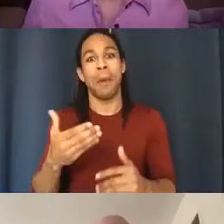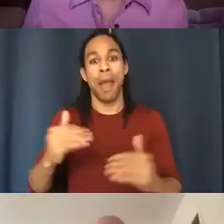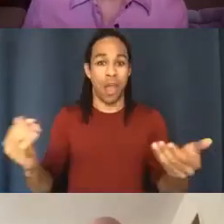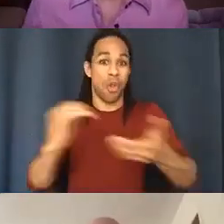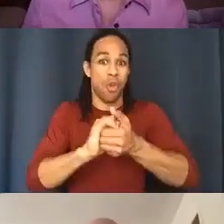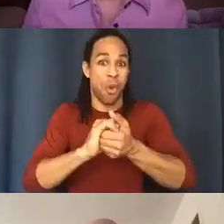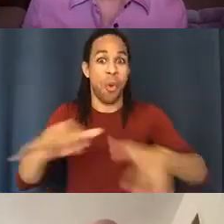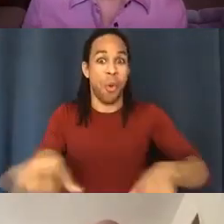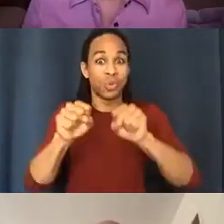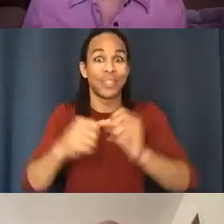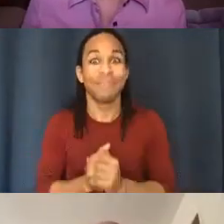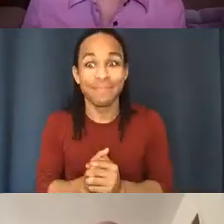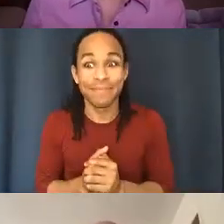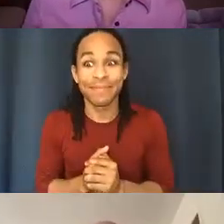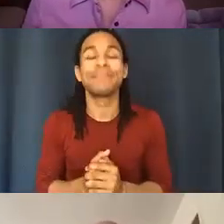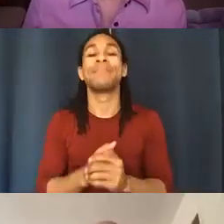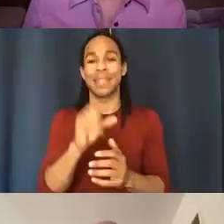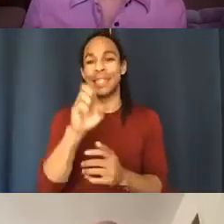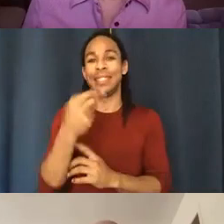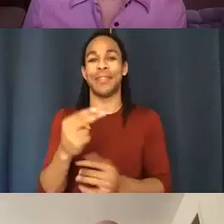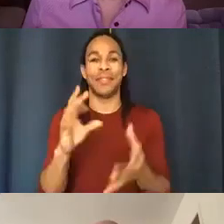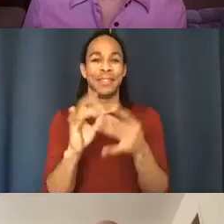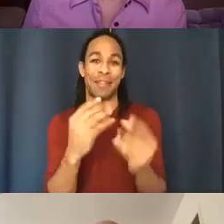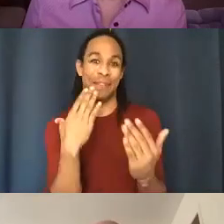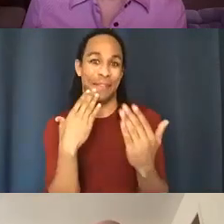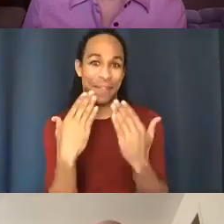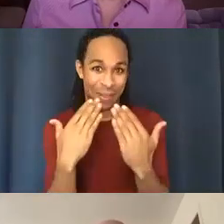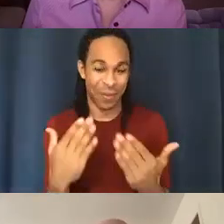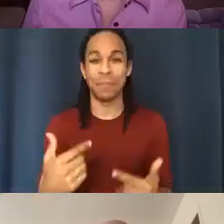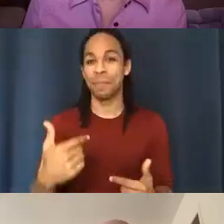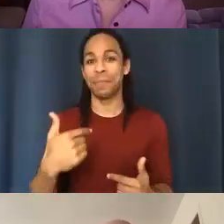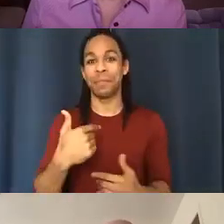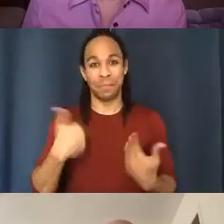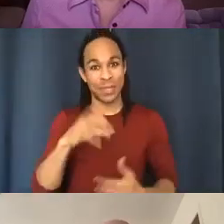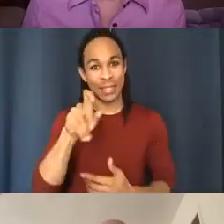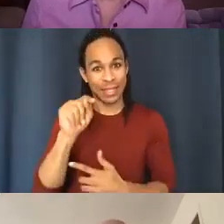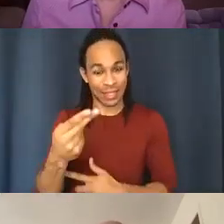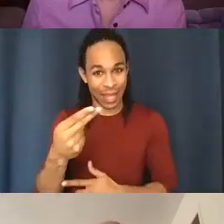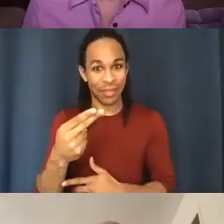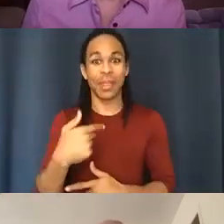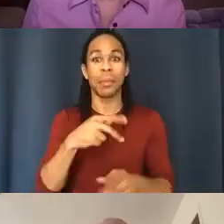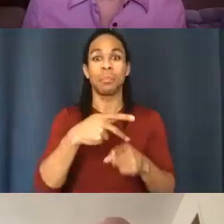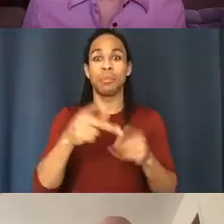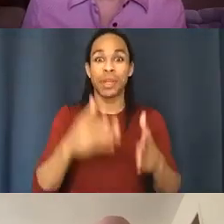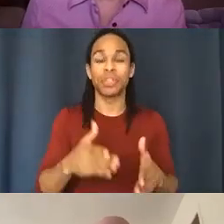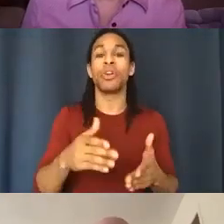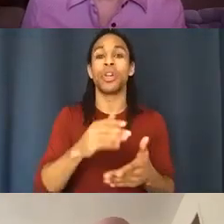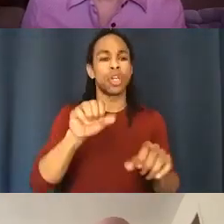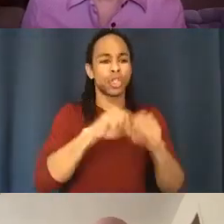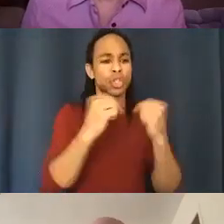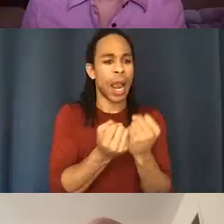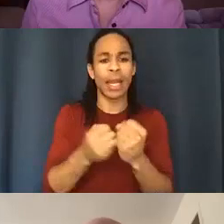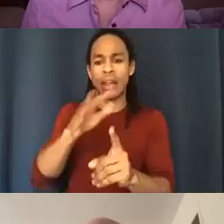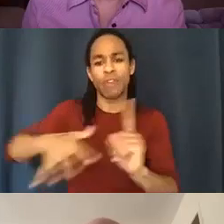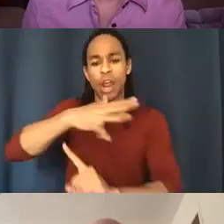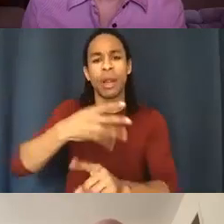Thank you. My name's Seth Holmes. I'm a professor in Society and Environment and Medical Anthropology at the University of California,